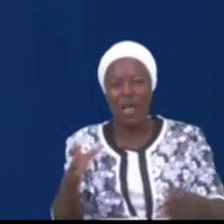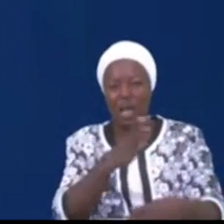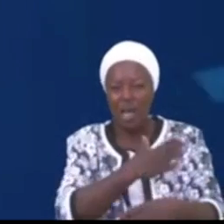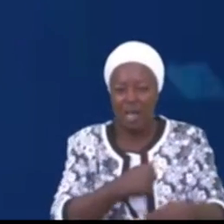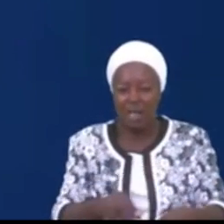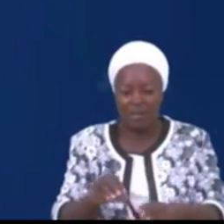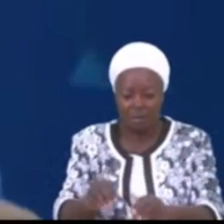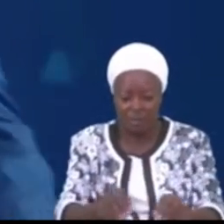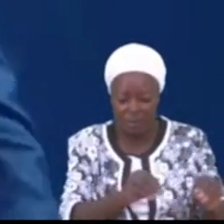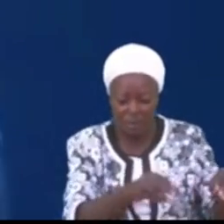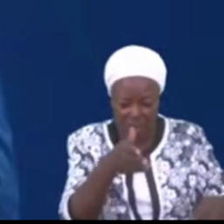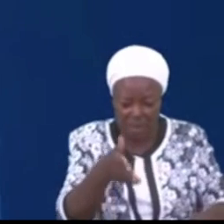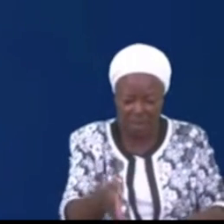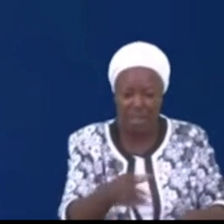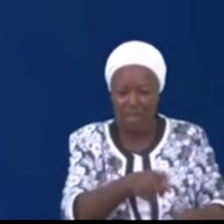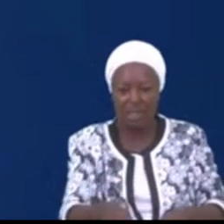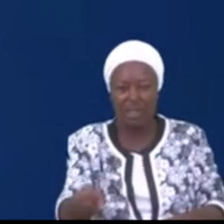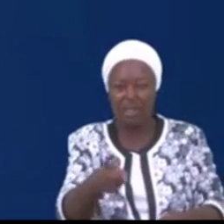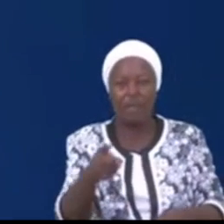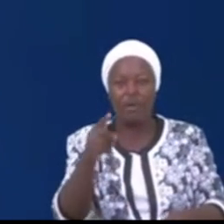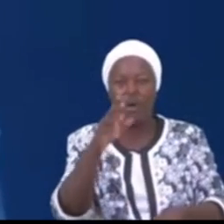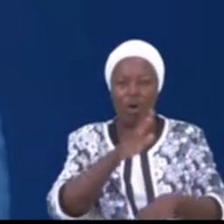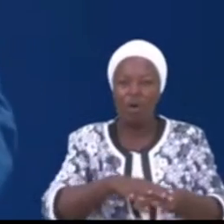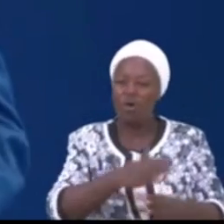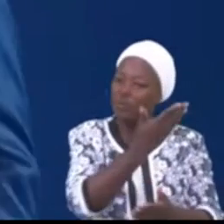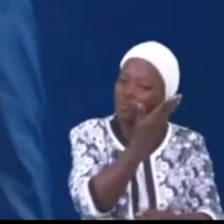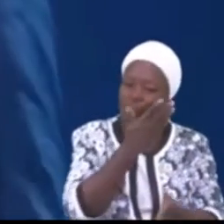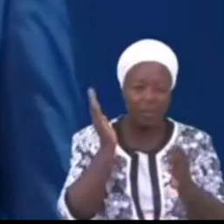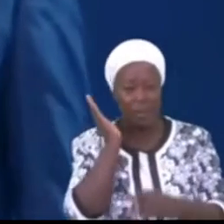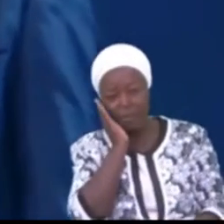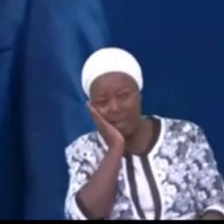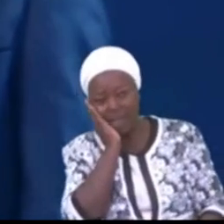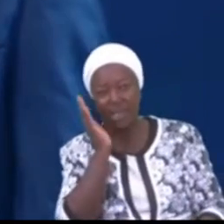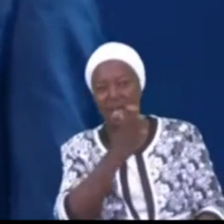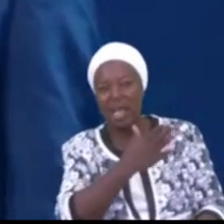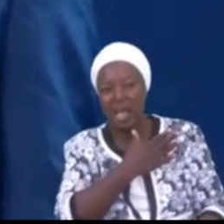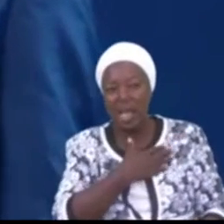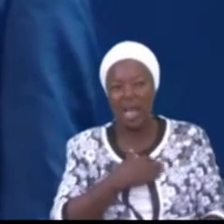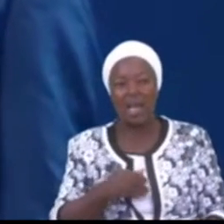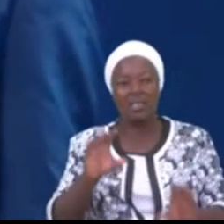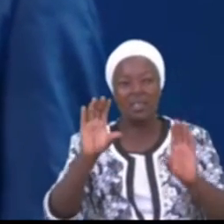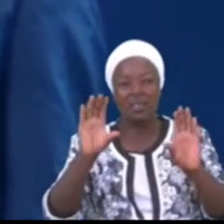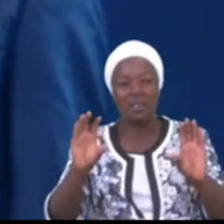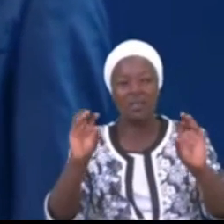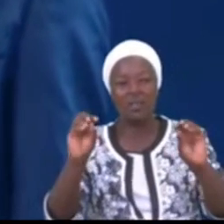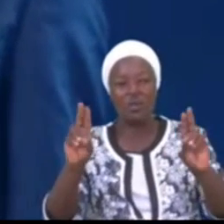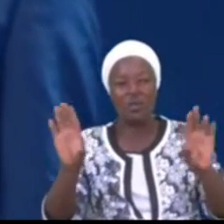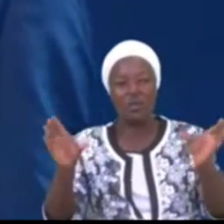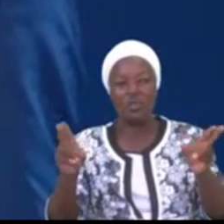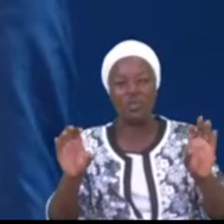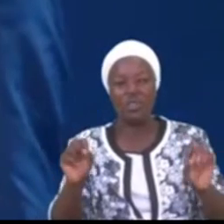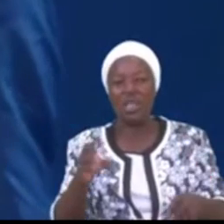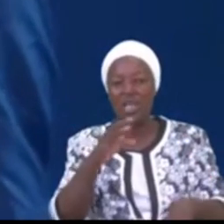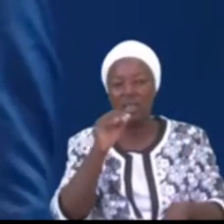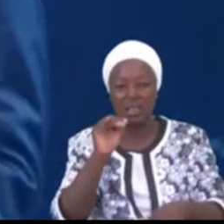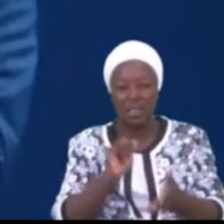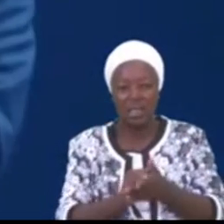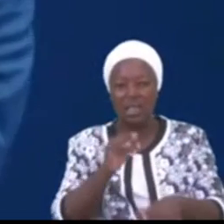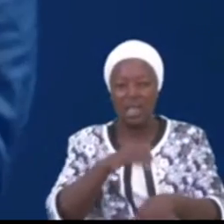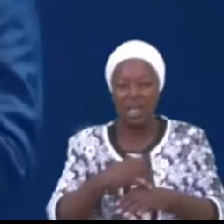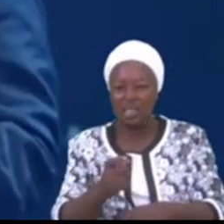laid them on beds and couches, that at the least the shadow of